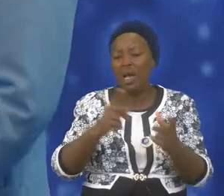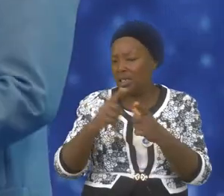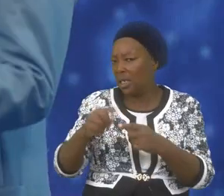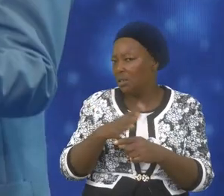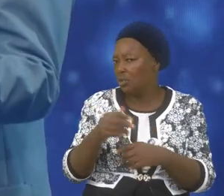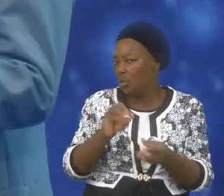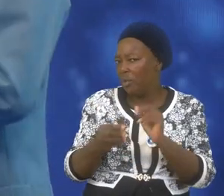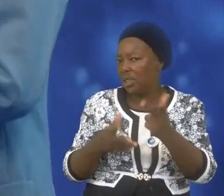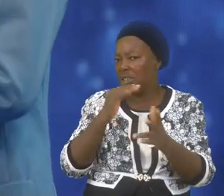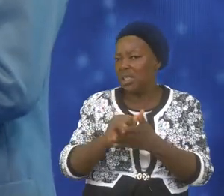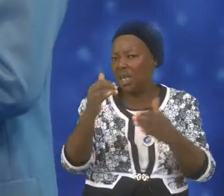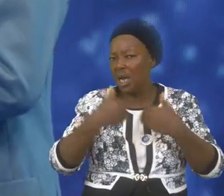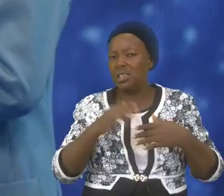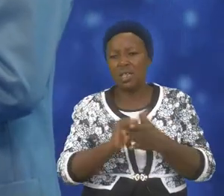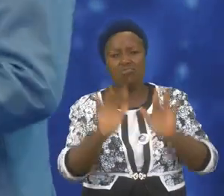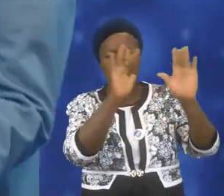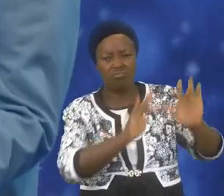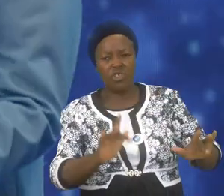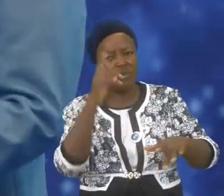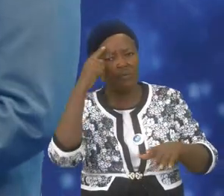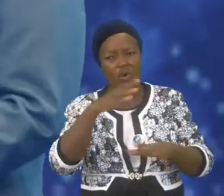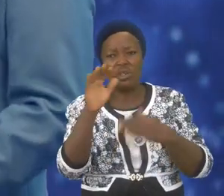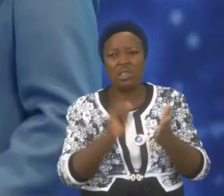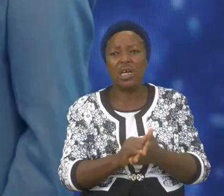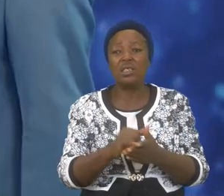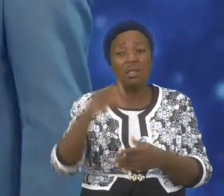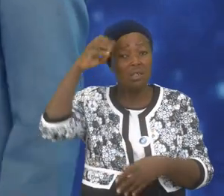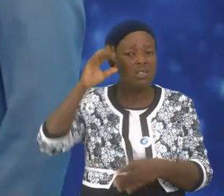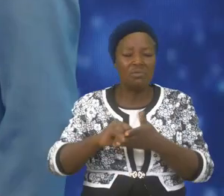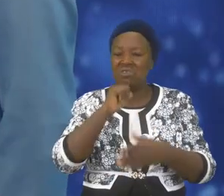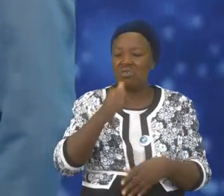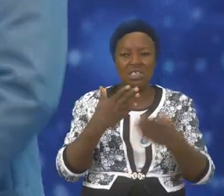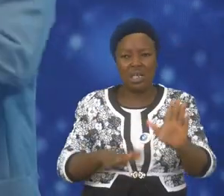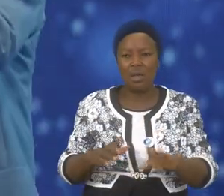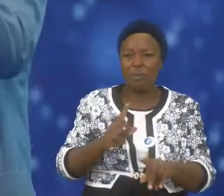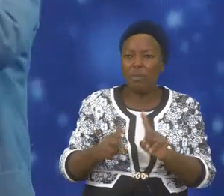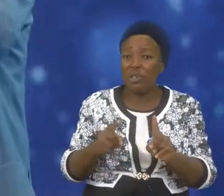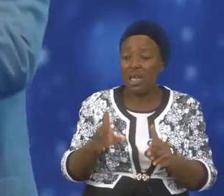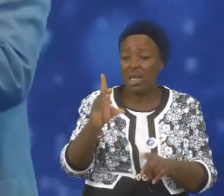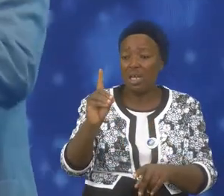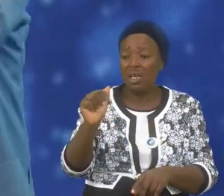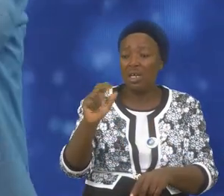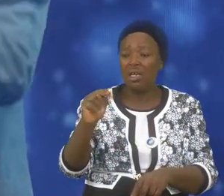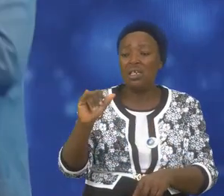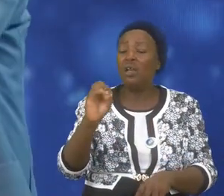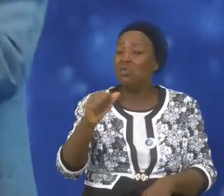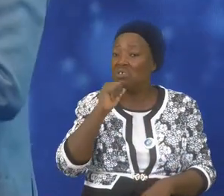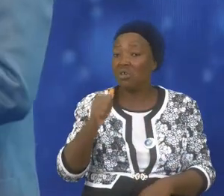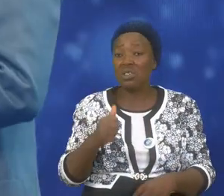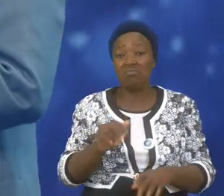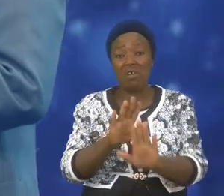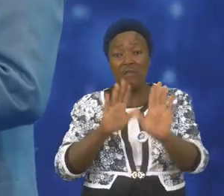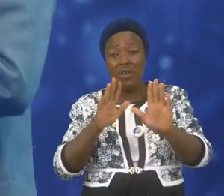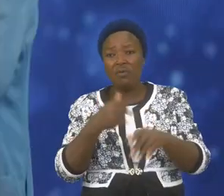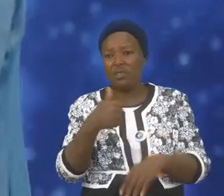He wasn't afraid of himself. If he left here, he was going to go to glory, to be in glory, to be